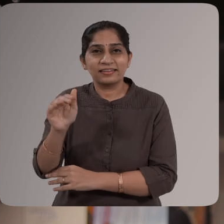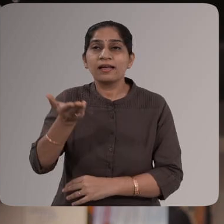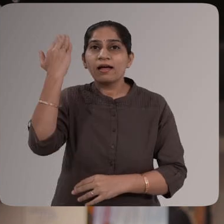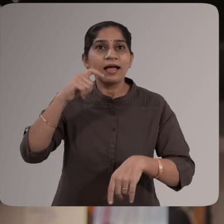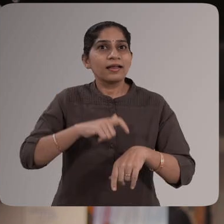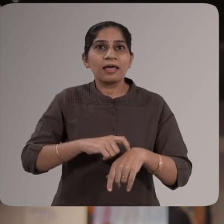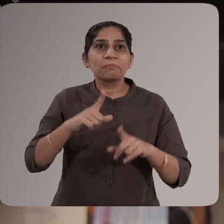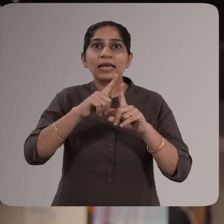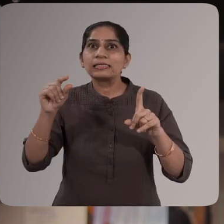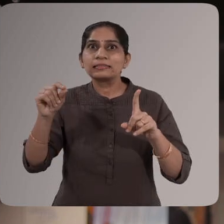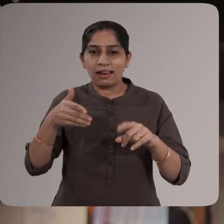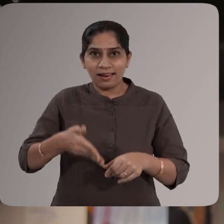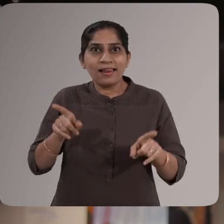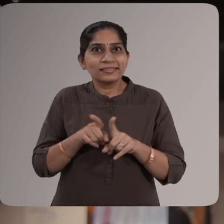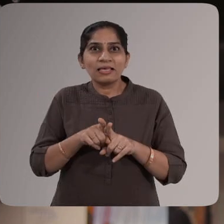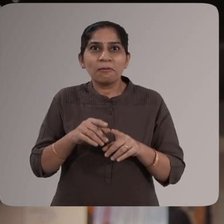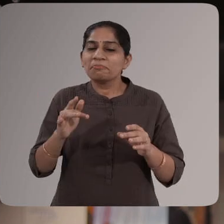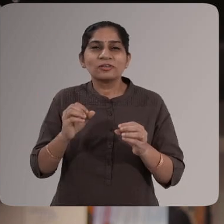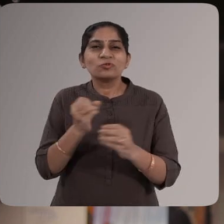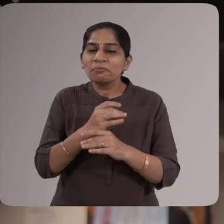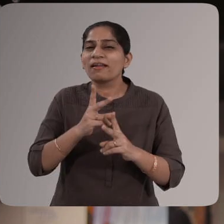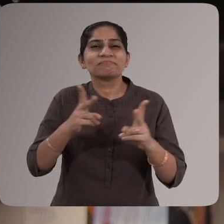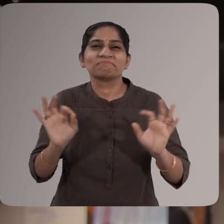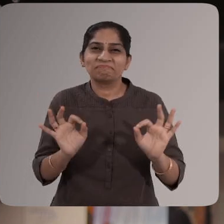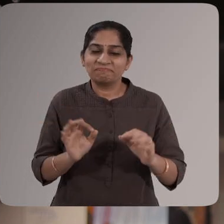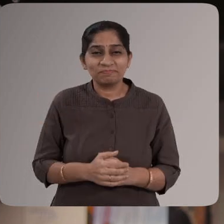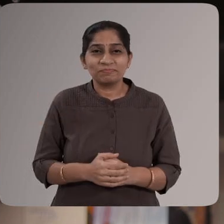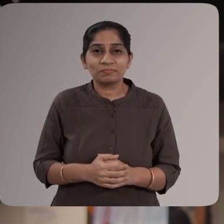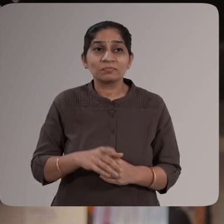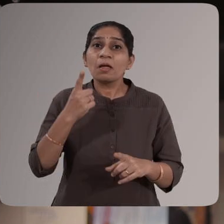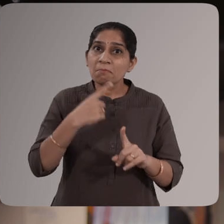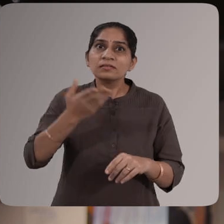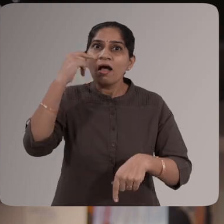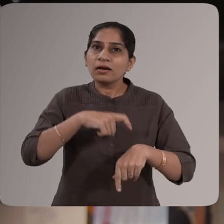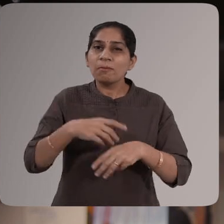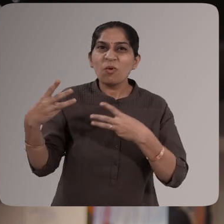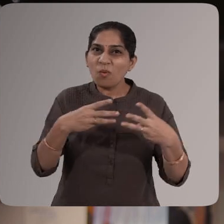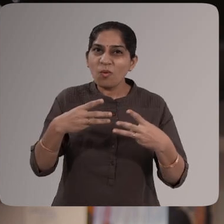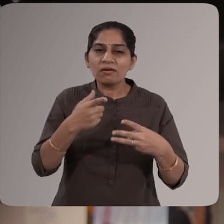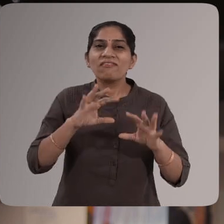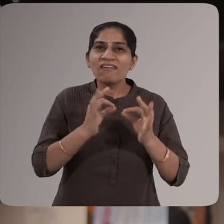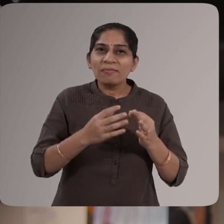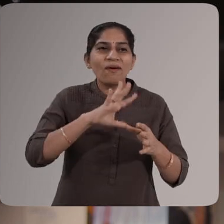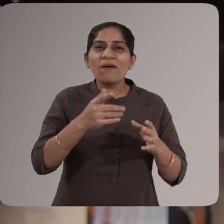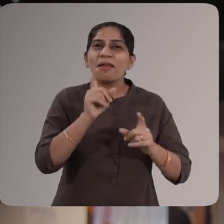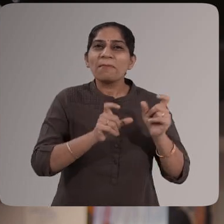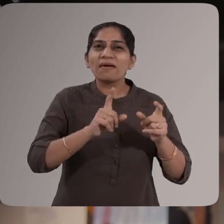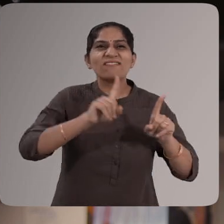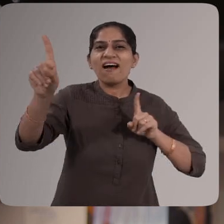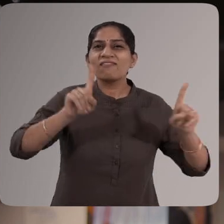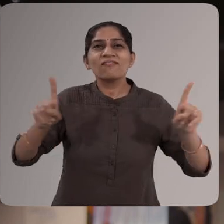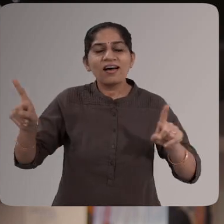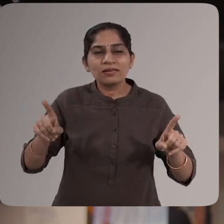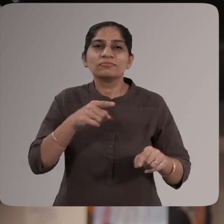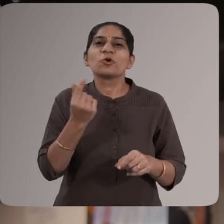a time which had none of the instant digital media we have today. In addition, the war caused separation of many families and